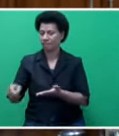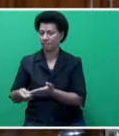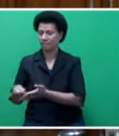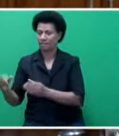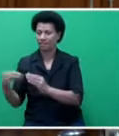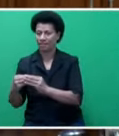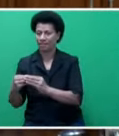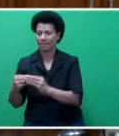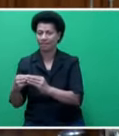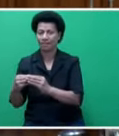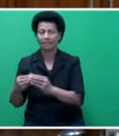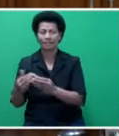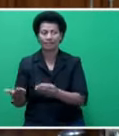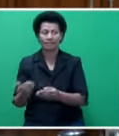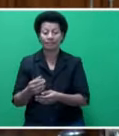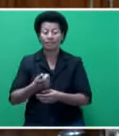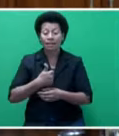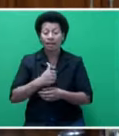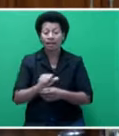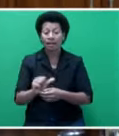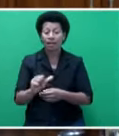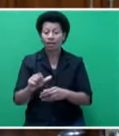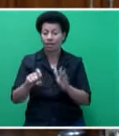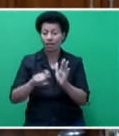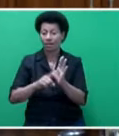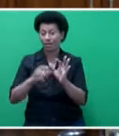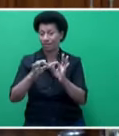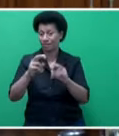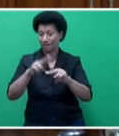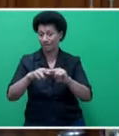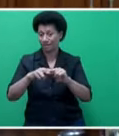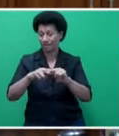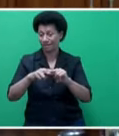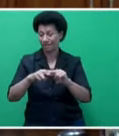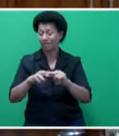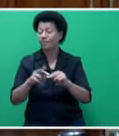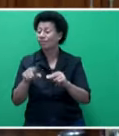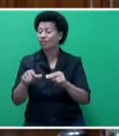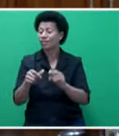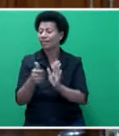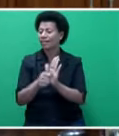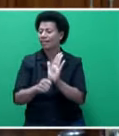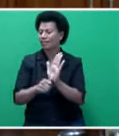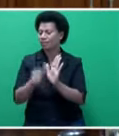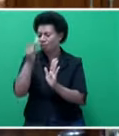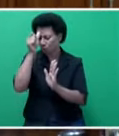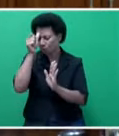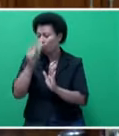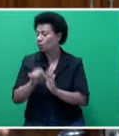law also allows the Reserve Bank of Fiji, at the commencement of this act, to know exactly which